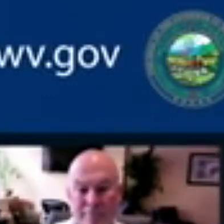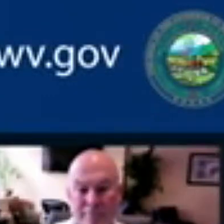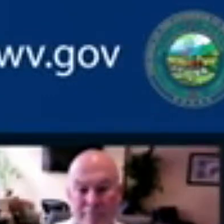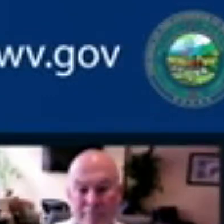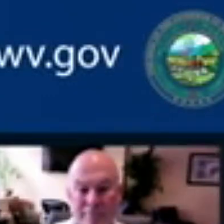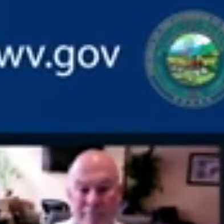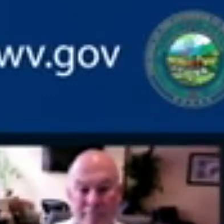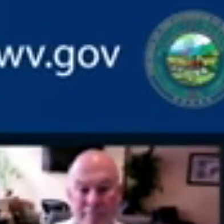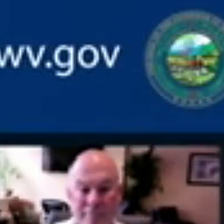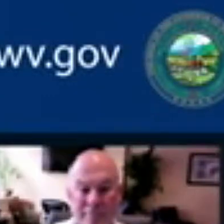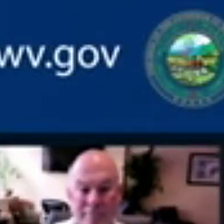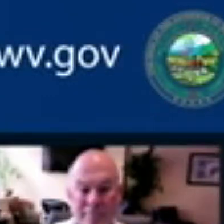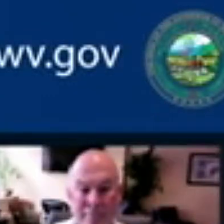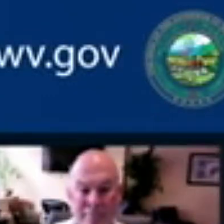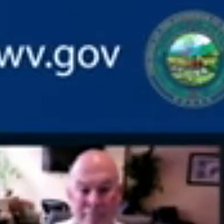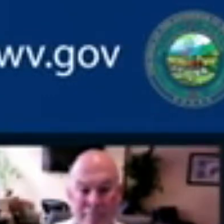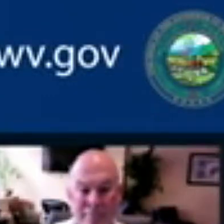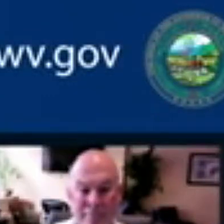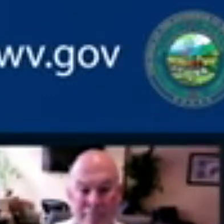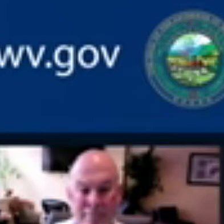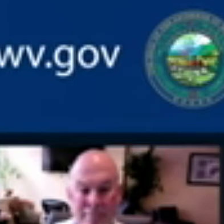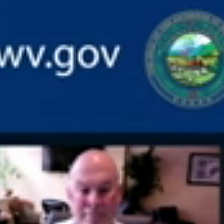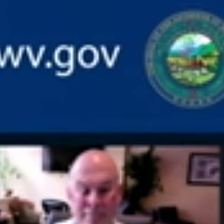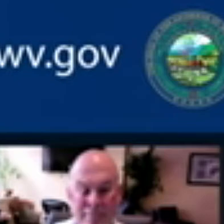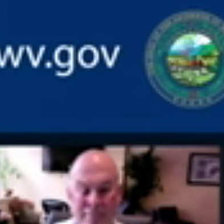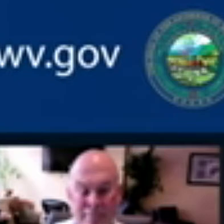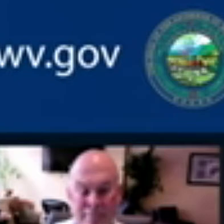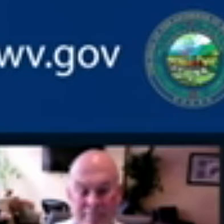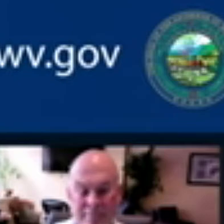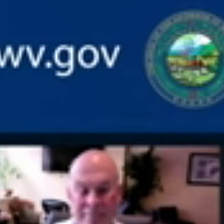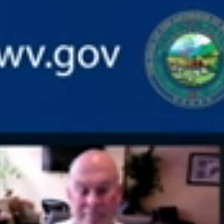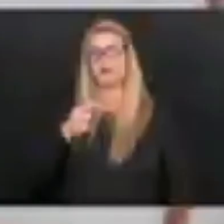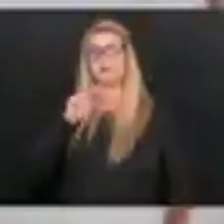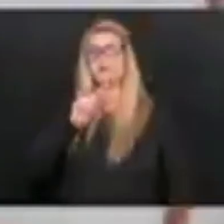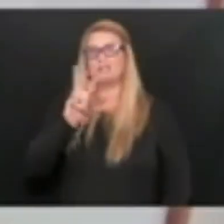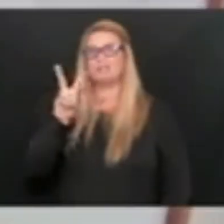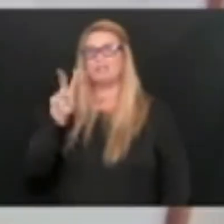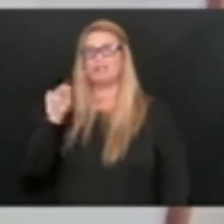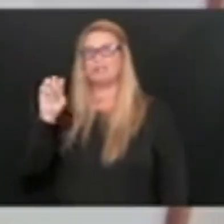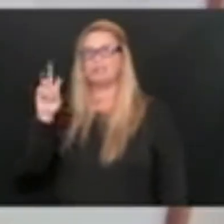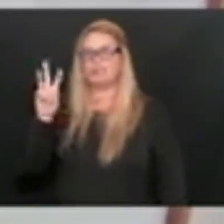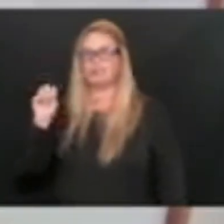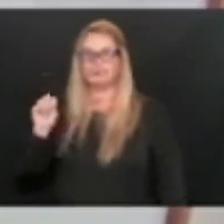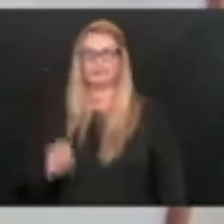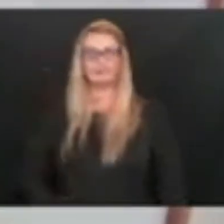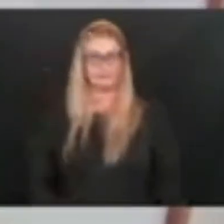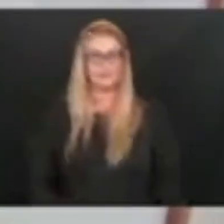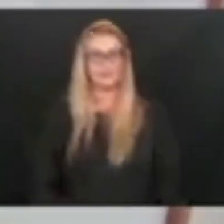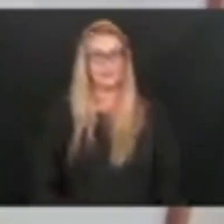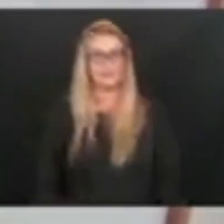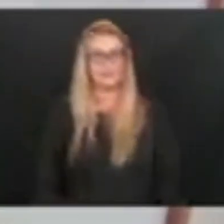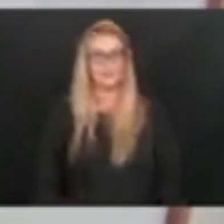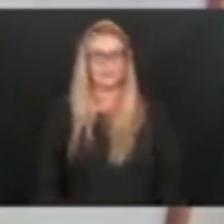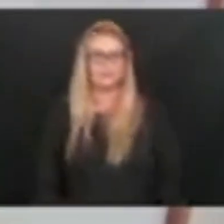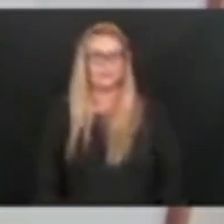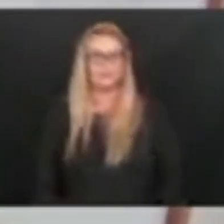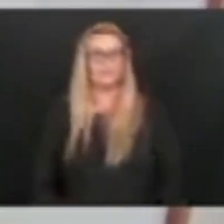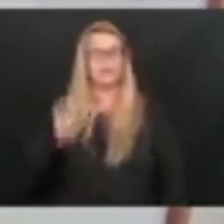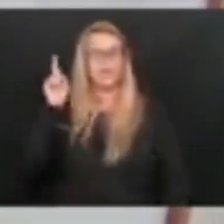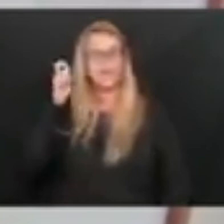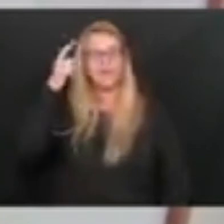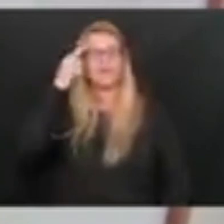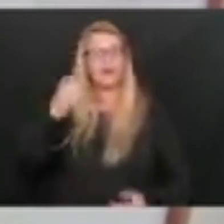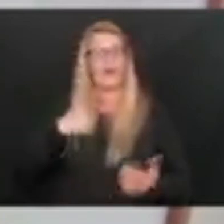All right, thank you, Stephen. Next to Charles Young with WV News. Hi, this is Charles Young with WV News. Governor, I know that it was about